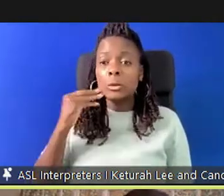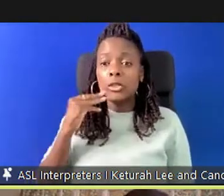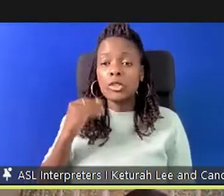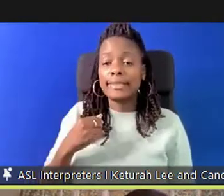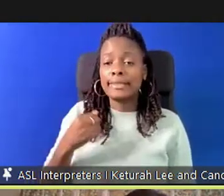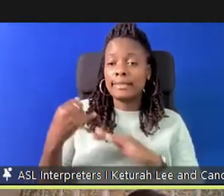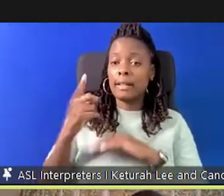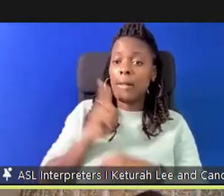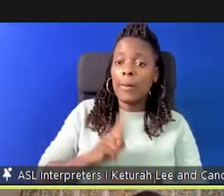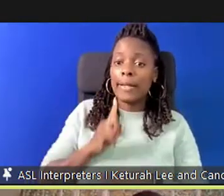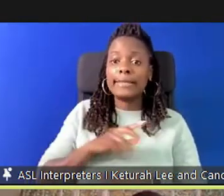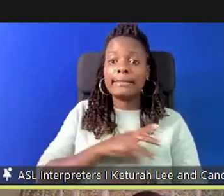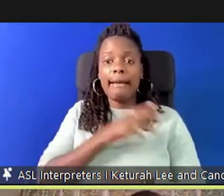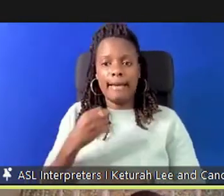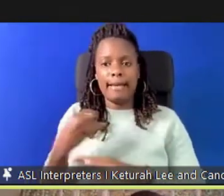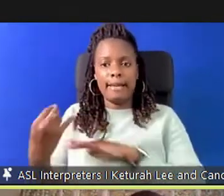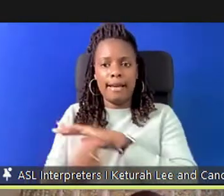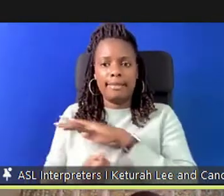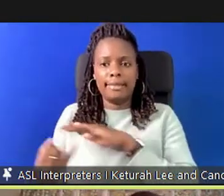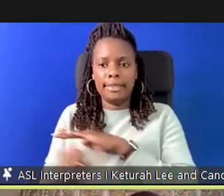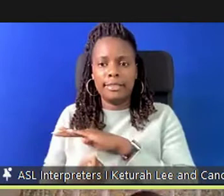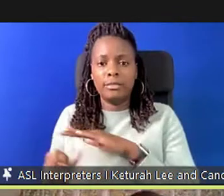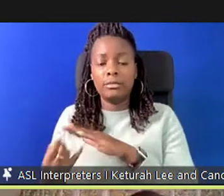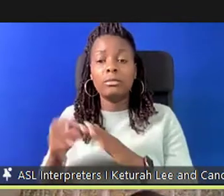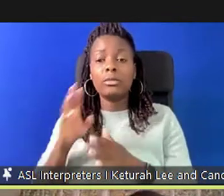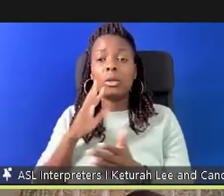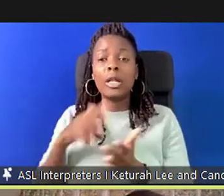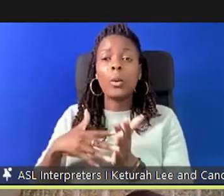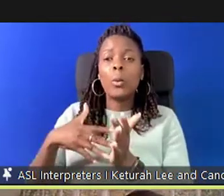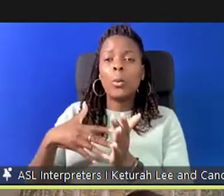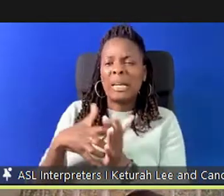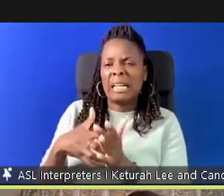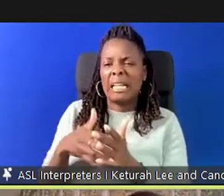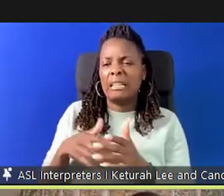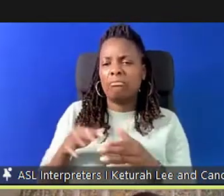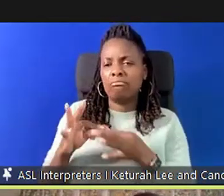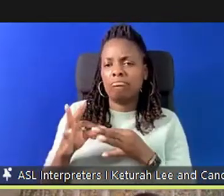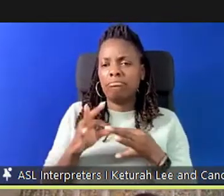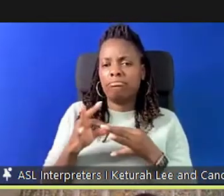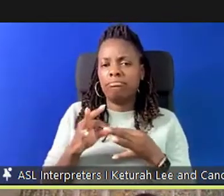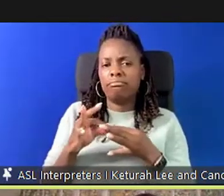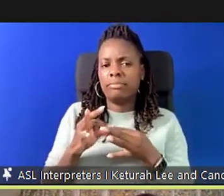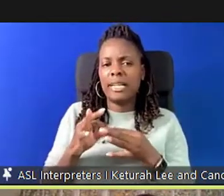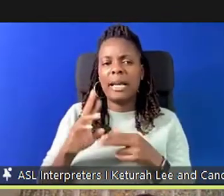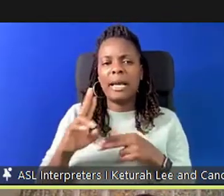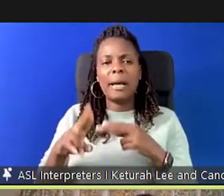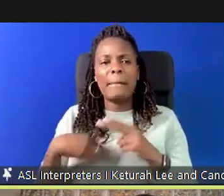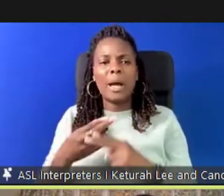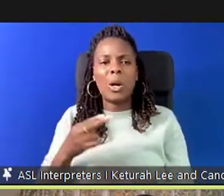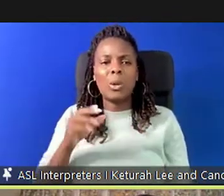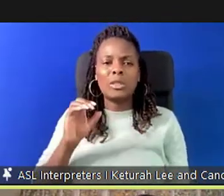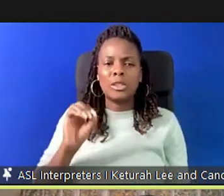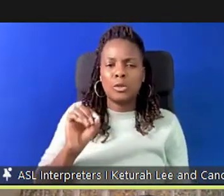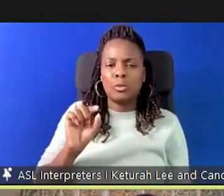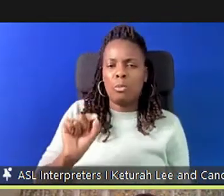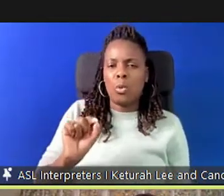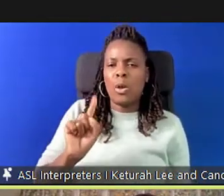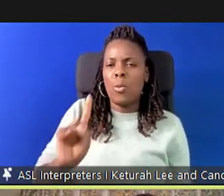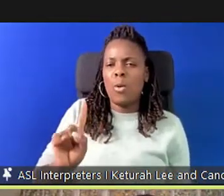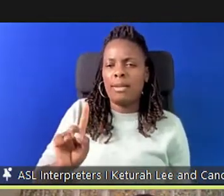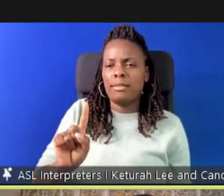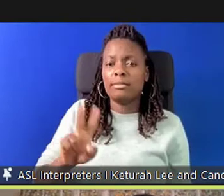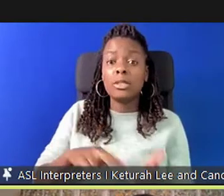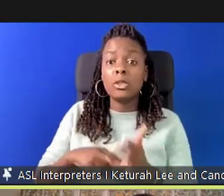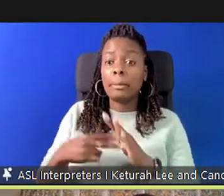weakly correlated with a correlation coefficient of about 0.1, suggesting we should think about these as generally